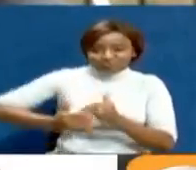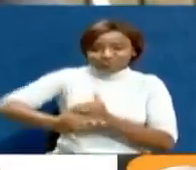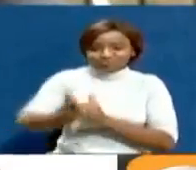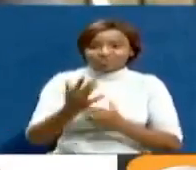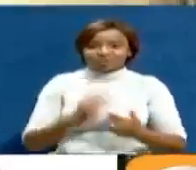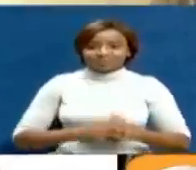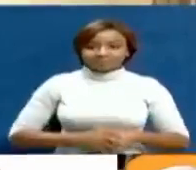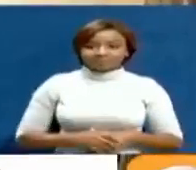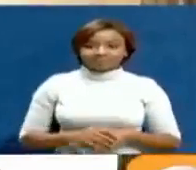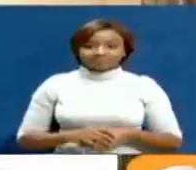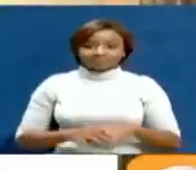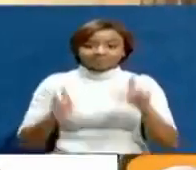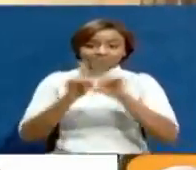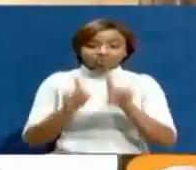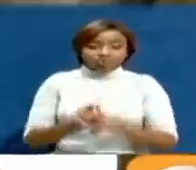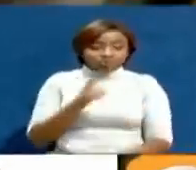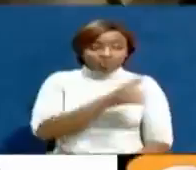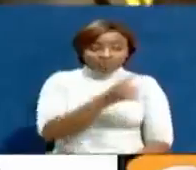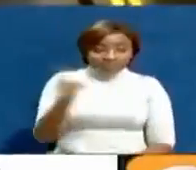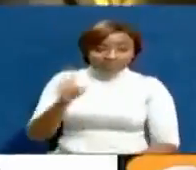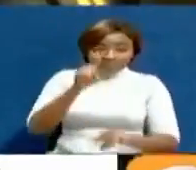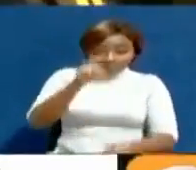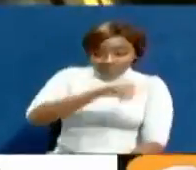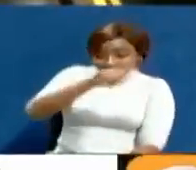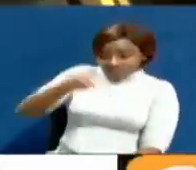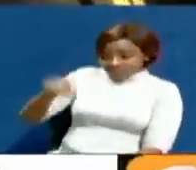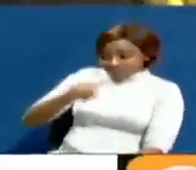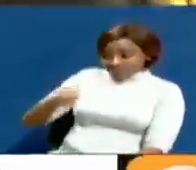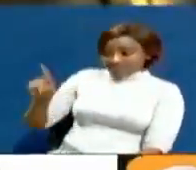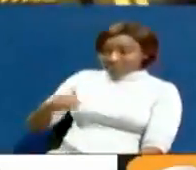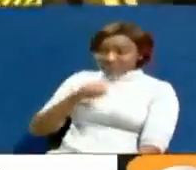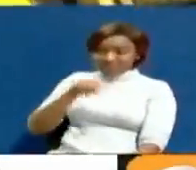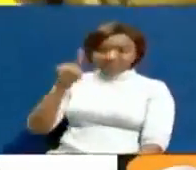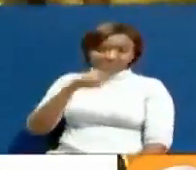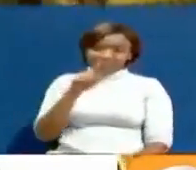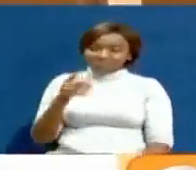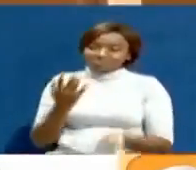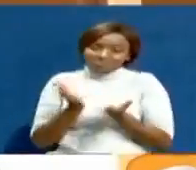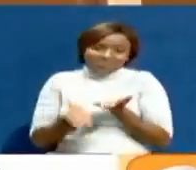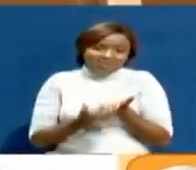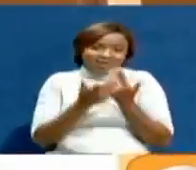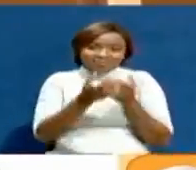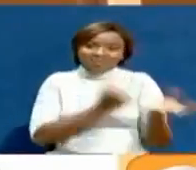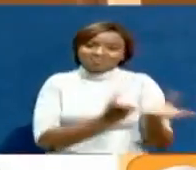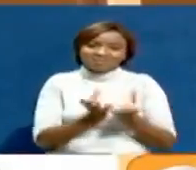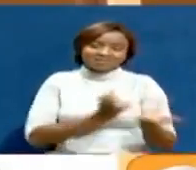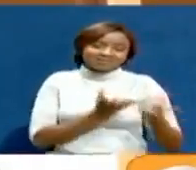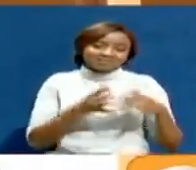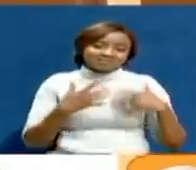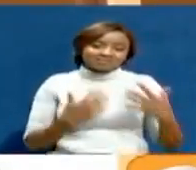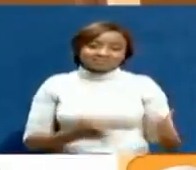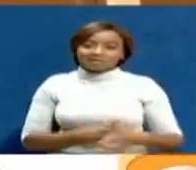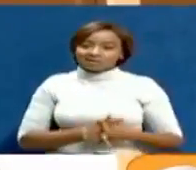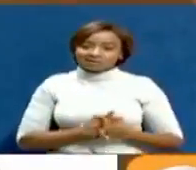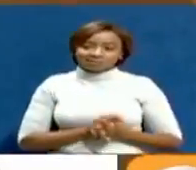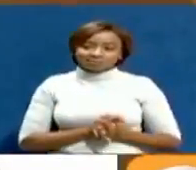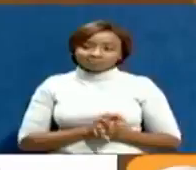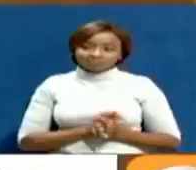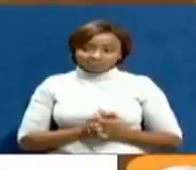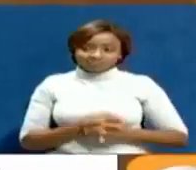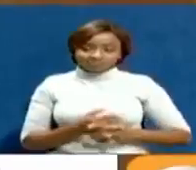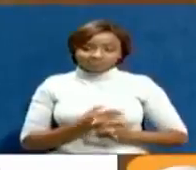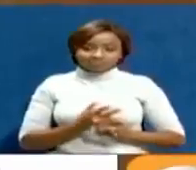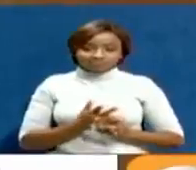big wash in business. The cancellations, coupled with the cost of revamping the business to comply with the set protocols, have